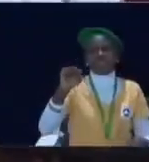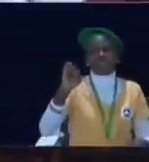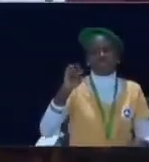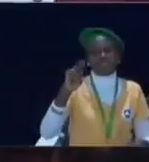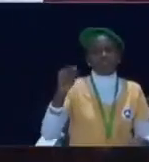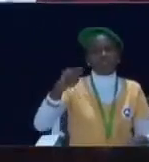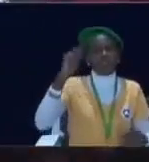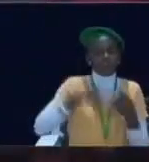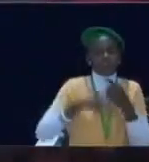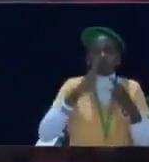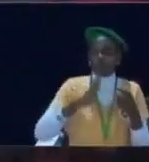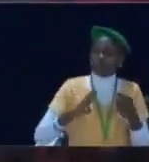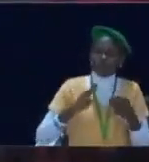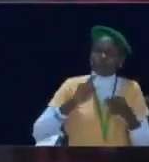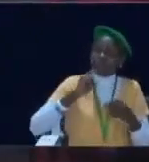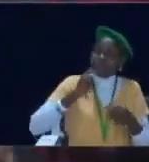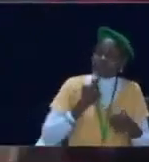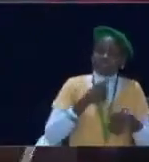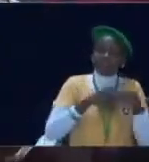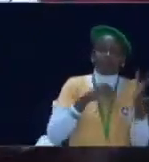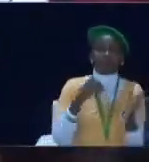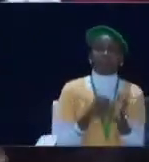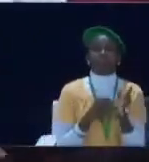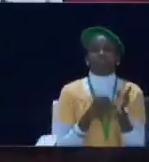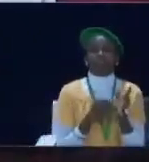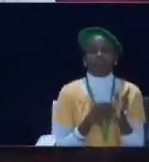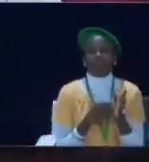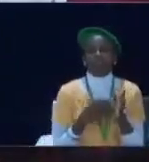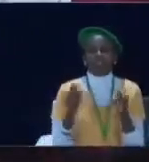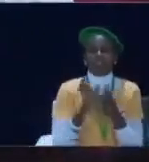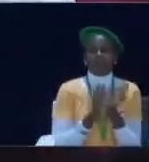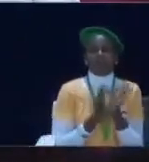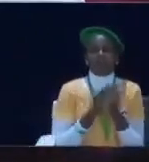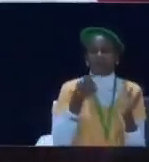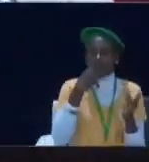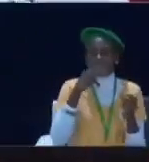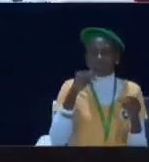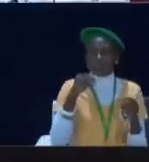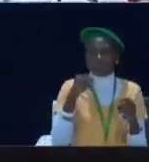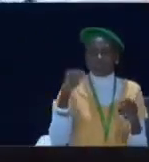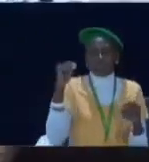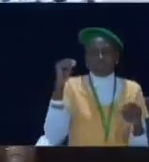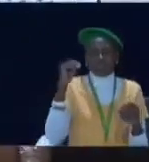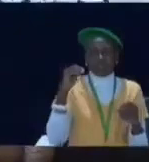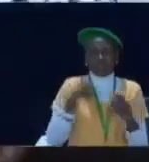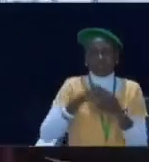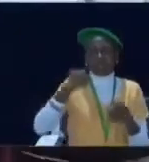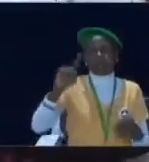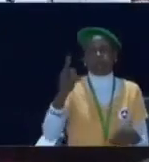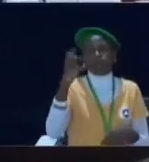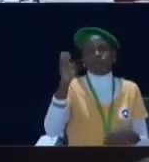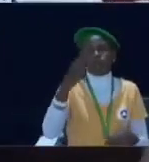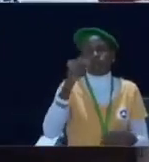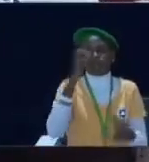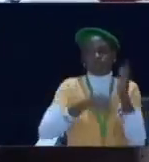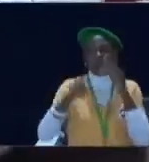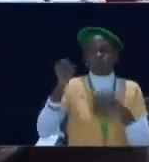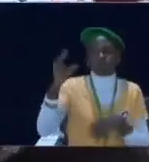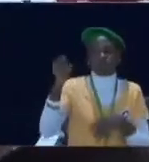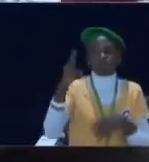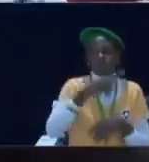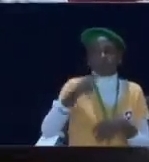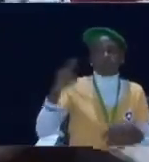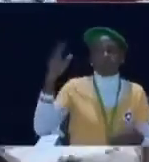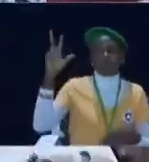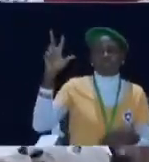be intentional about it. The Bible says in the book of 1 Chronicles chapter 12 from